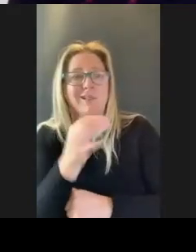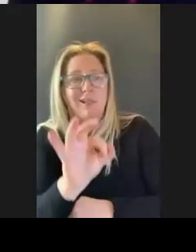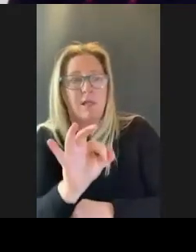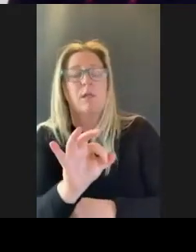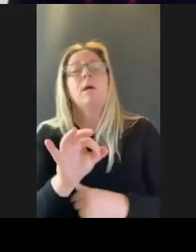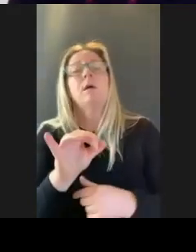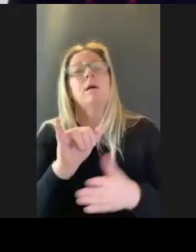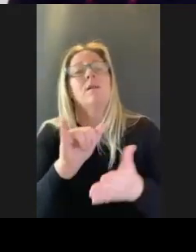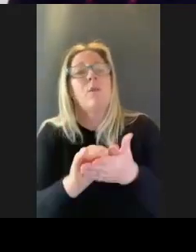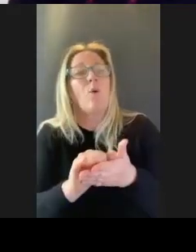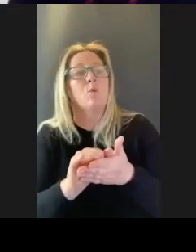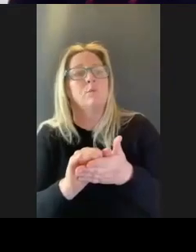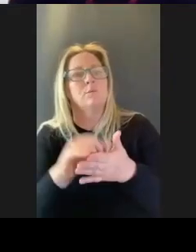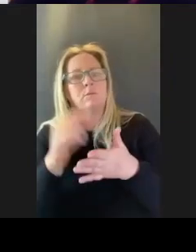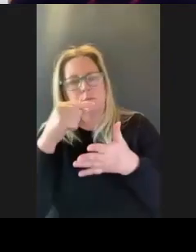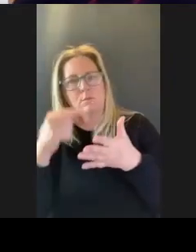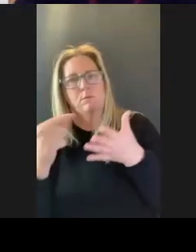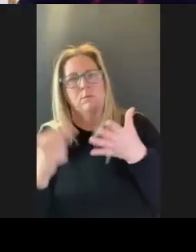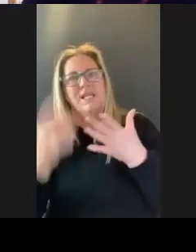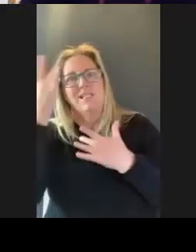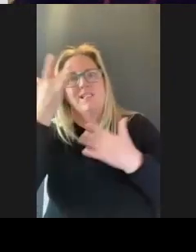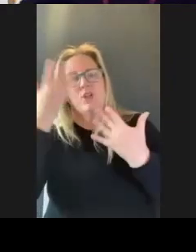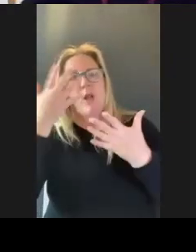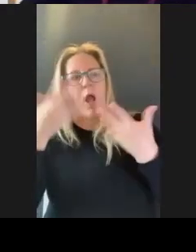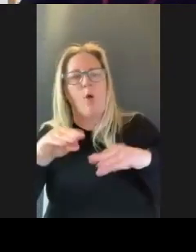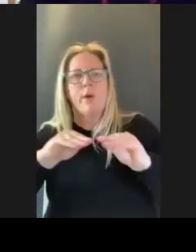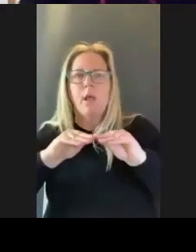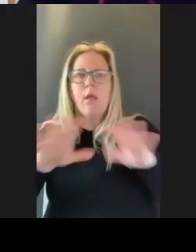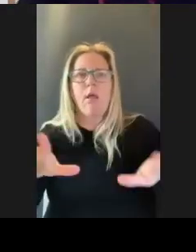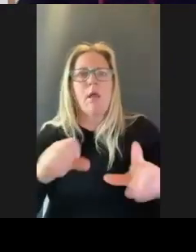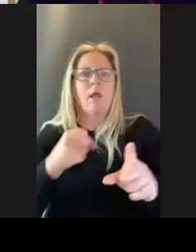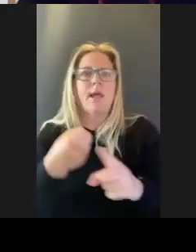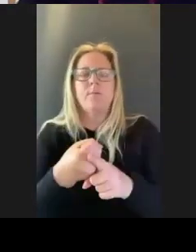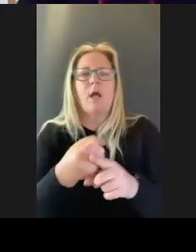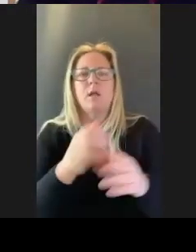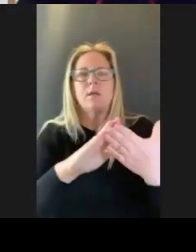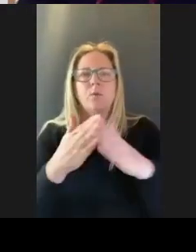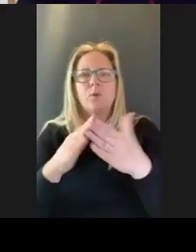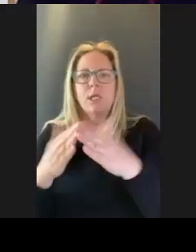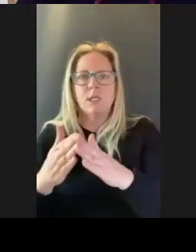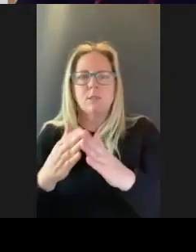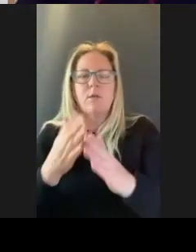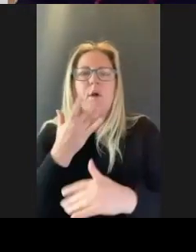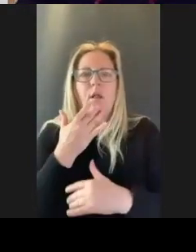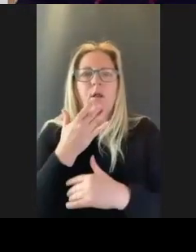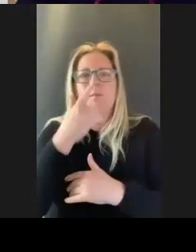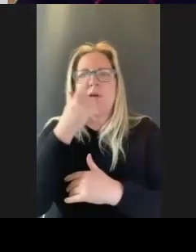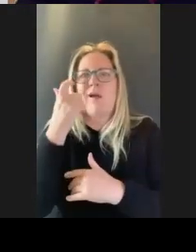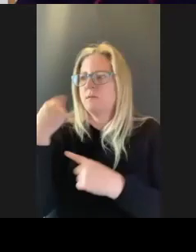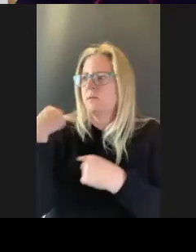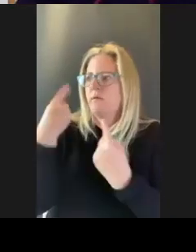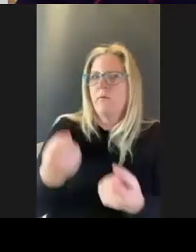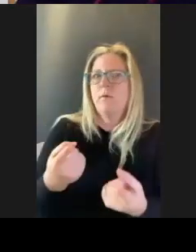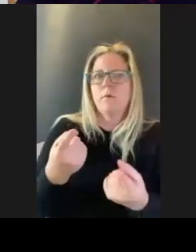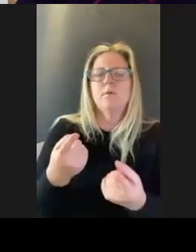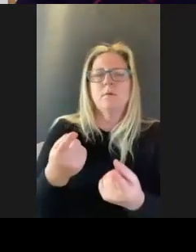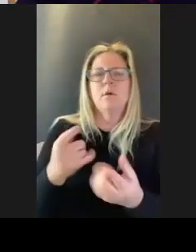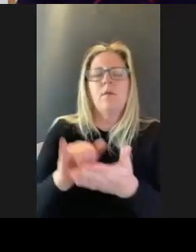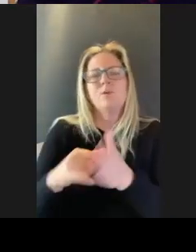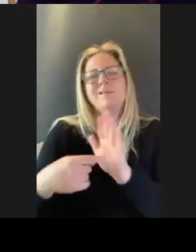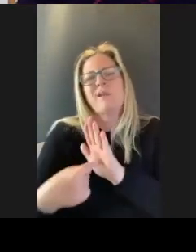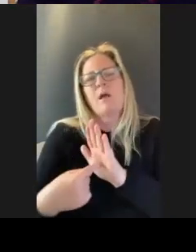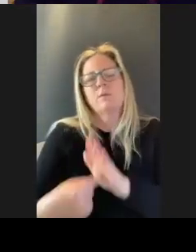that already impact our communities of color because of our historical references as well that we've